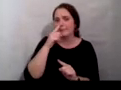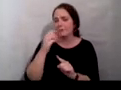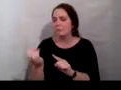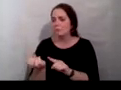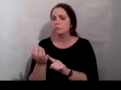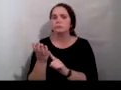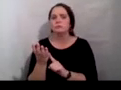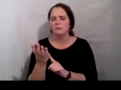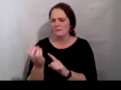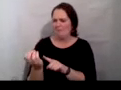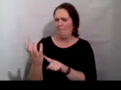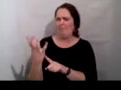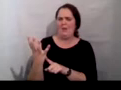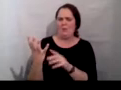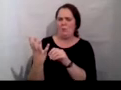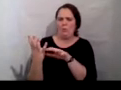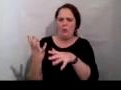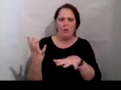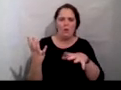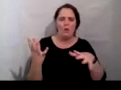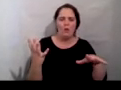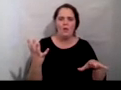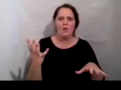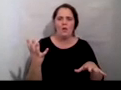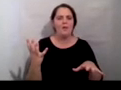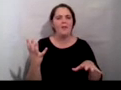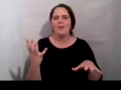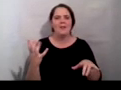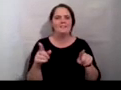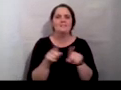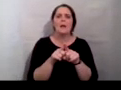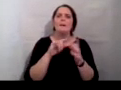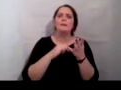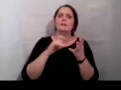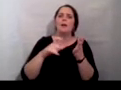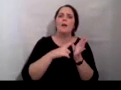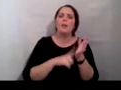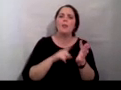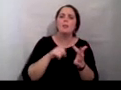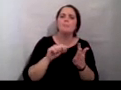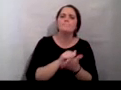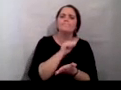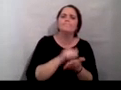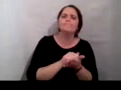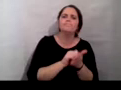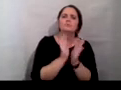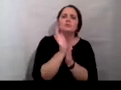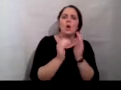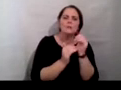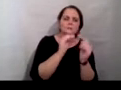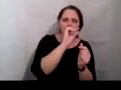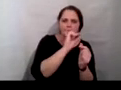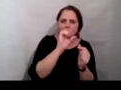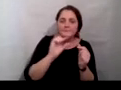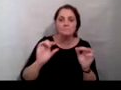and they're not to scale. They don't seem to be, there's this sliding scale of time and